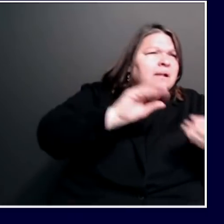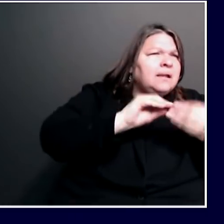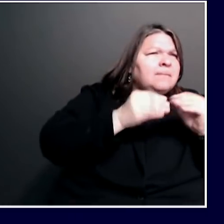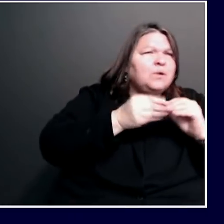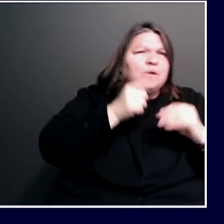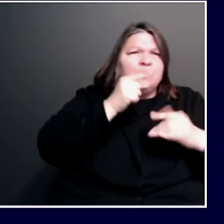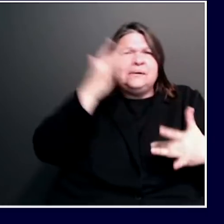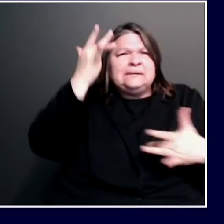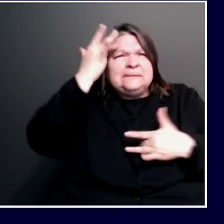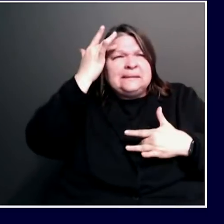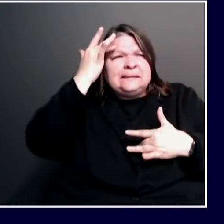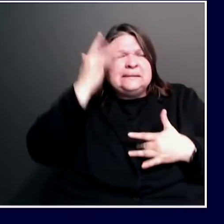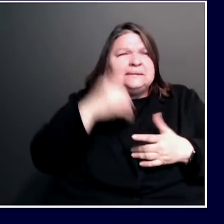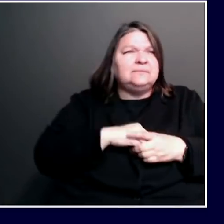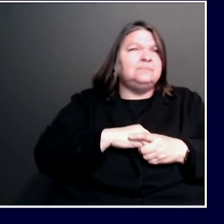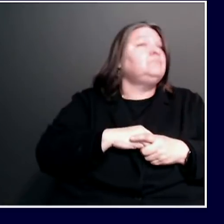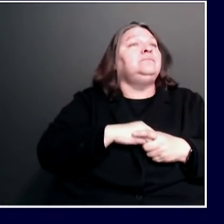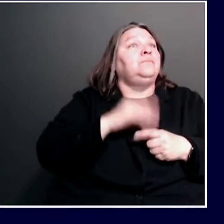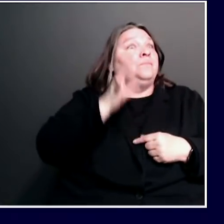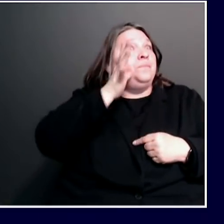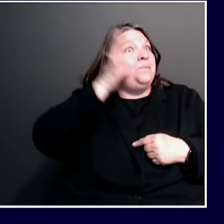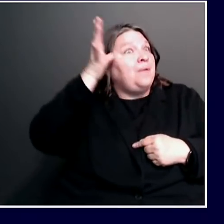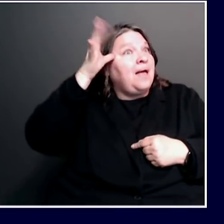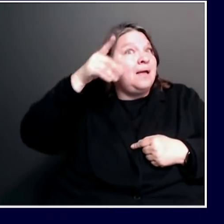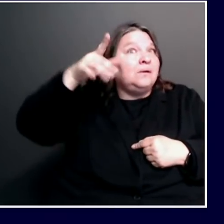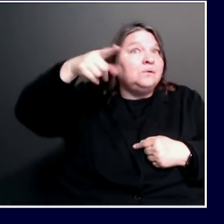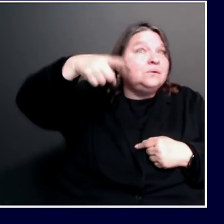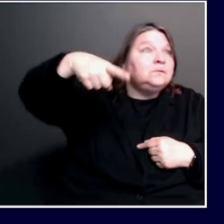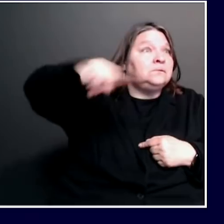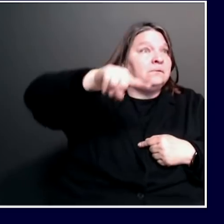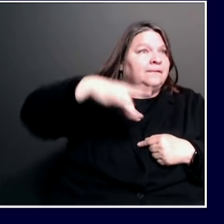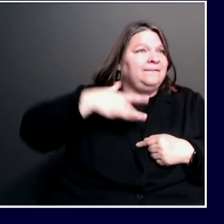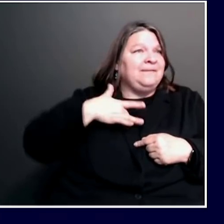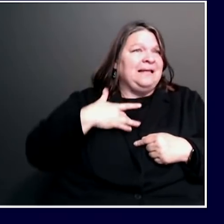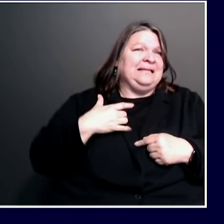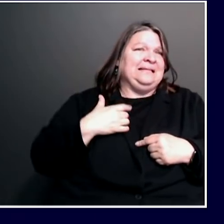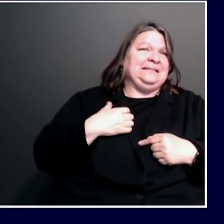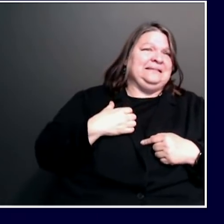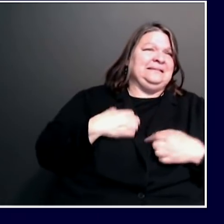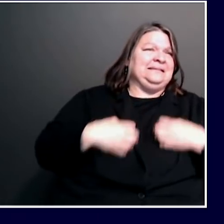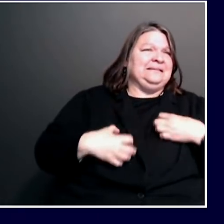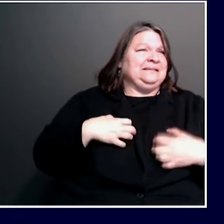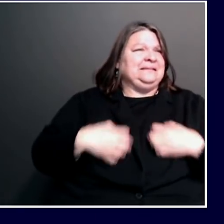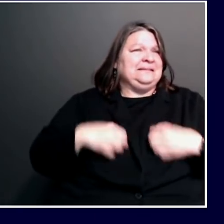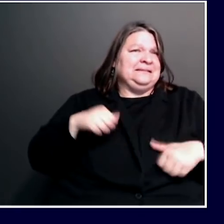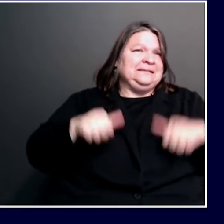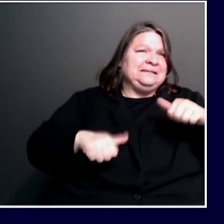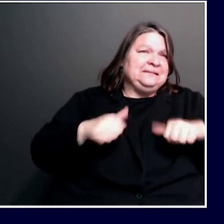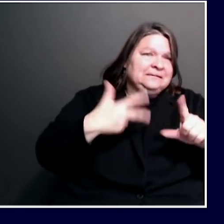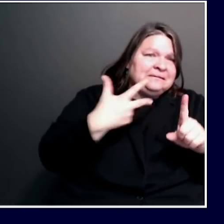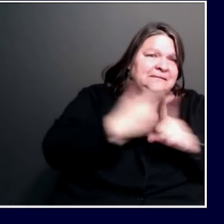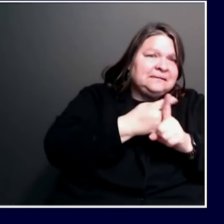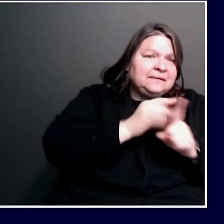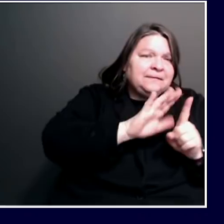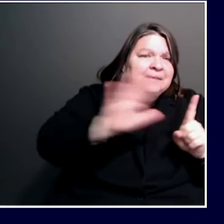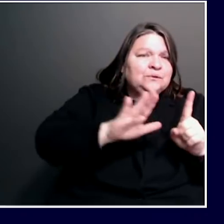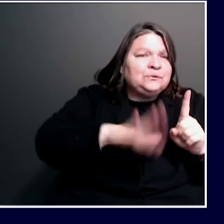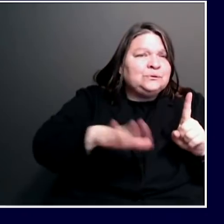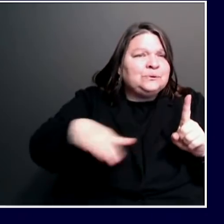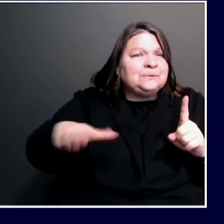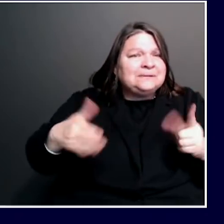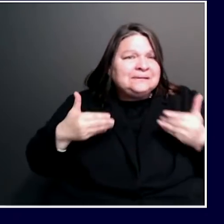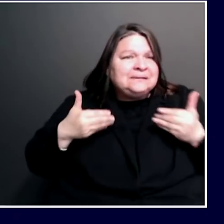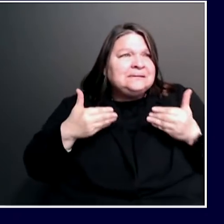there are parents out there who initially were hesitant to get their kids vaccinated. And I think there are parents out there who are going to look